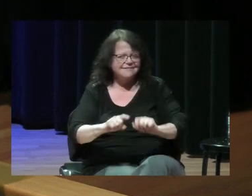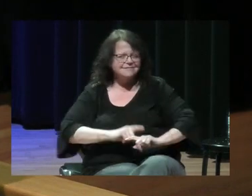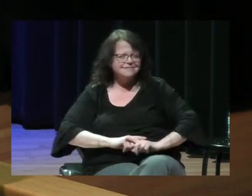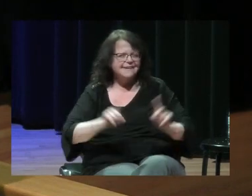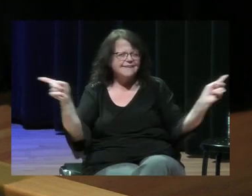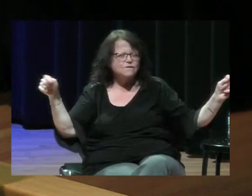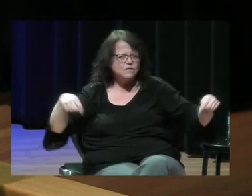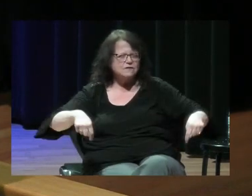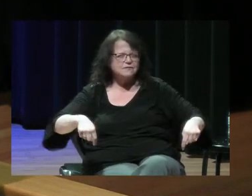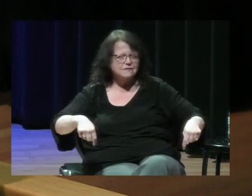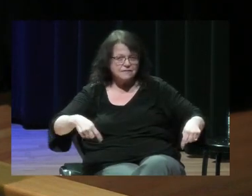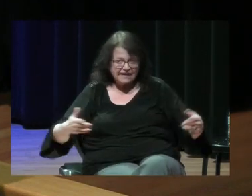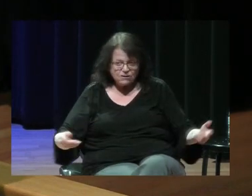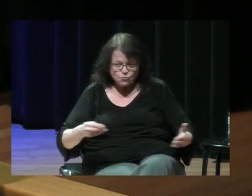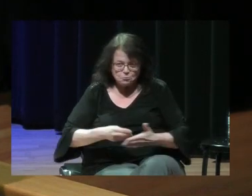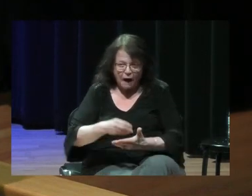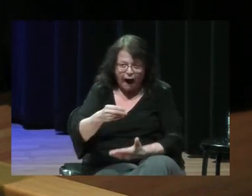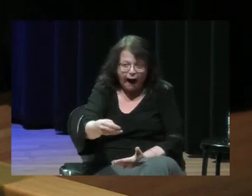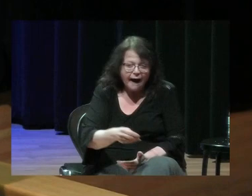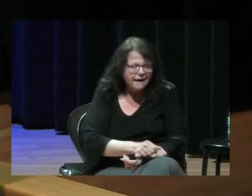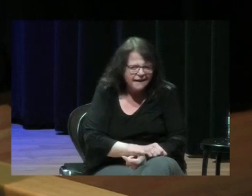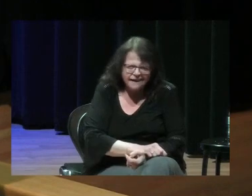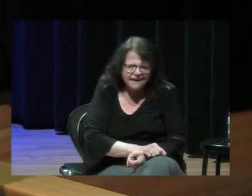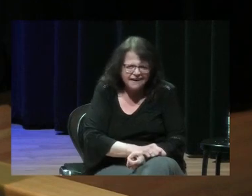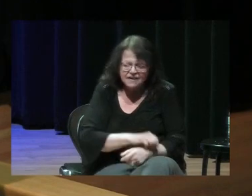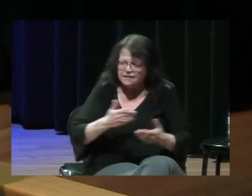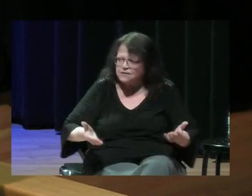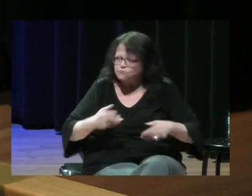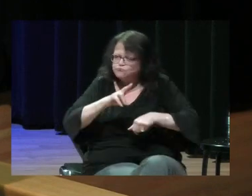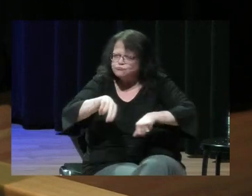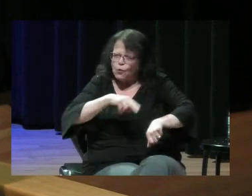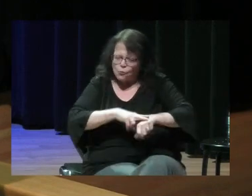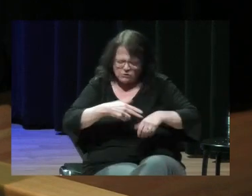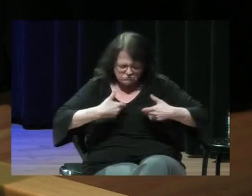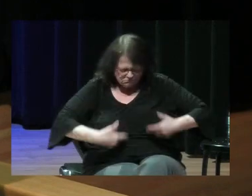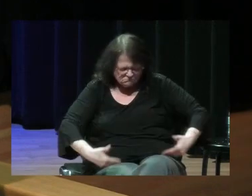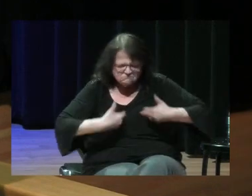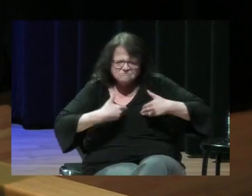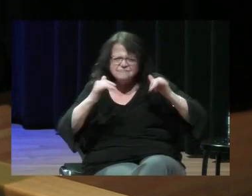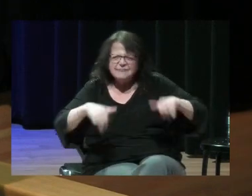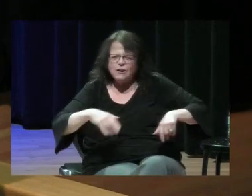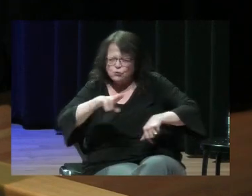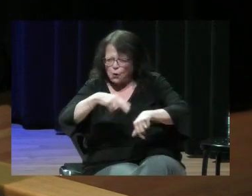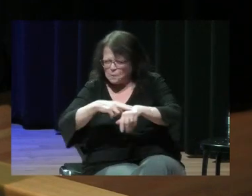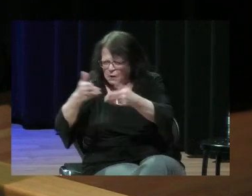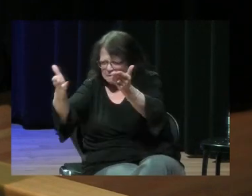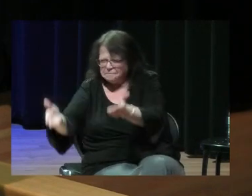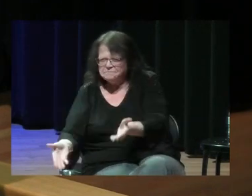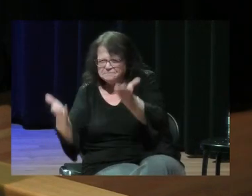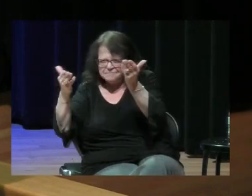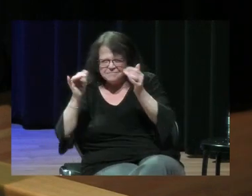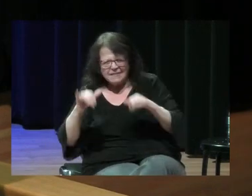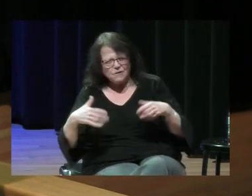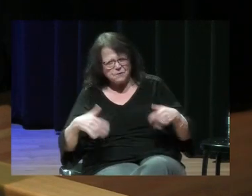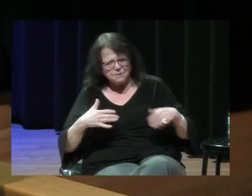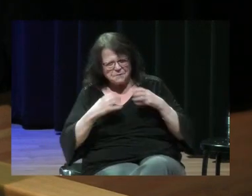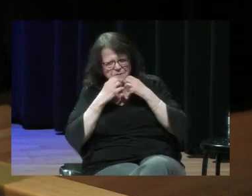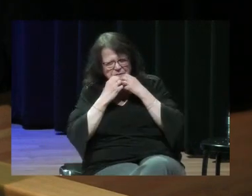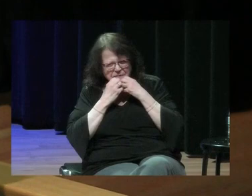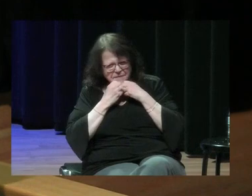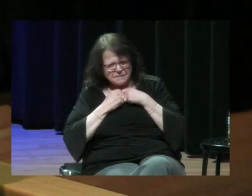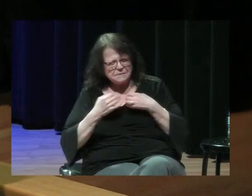buying anything. And I think that is so incredibly valuable and special.